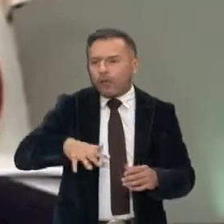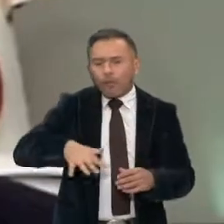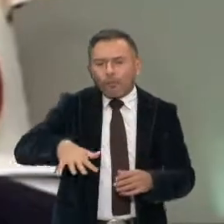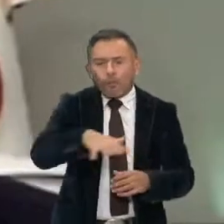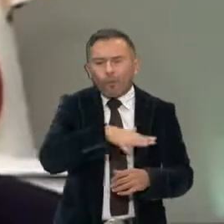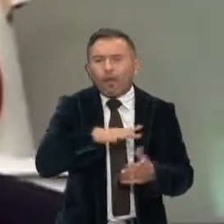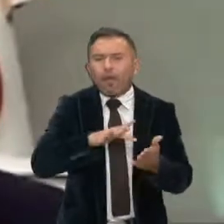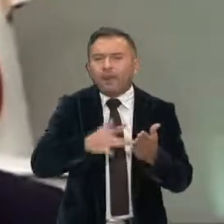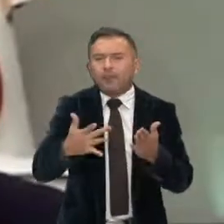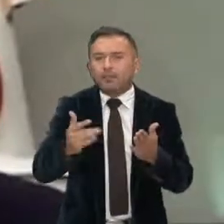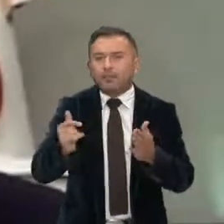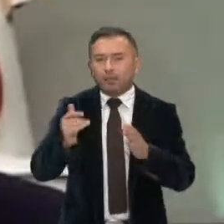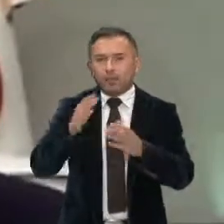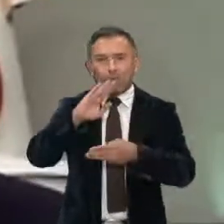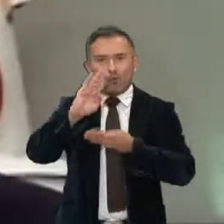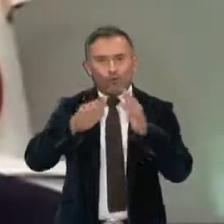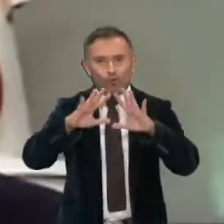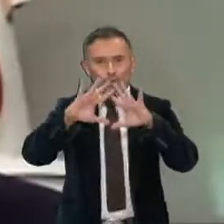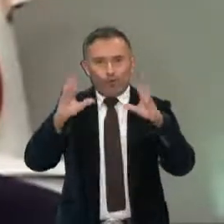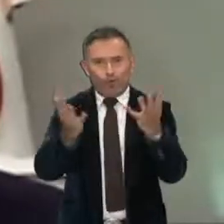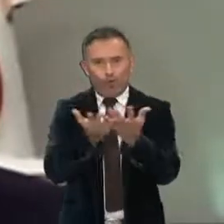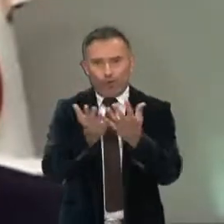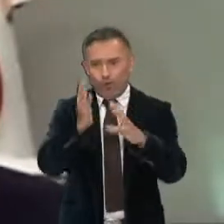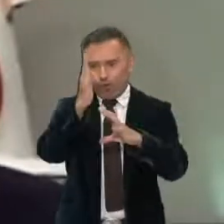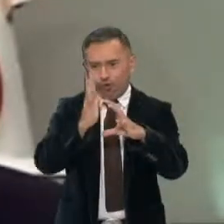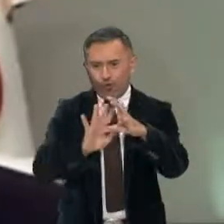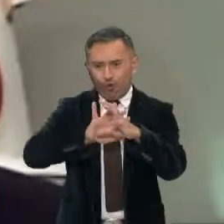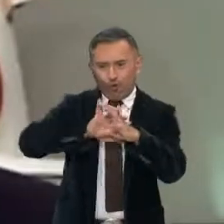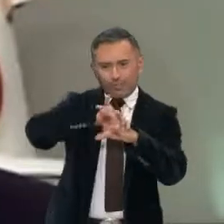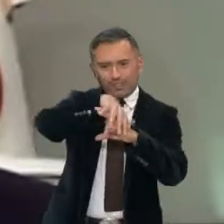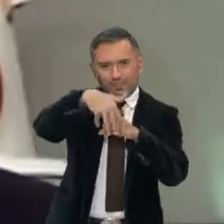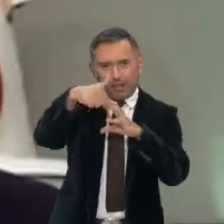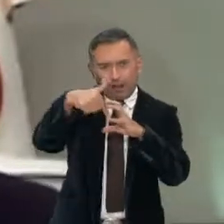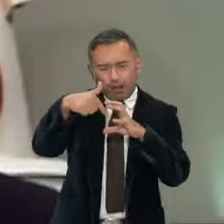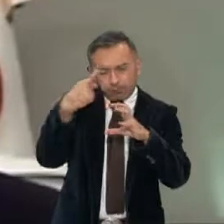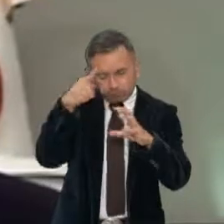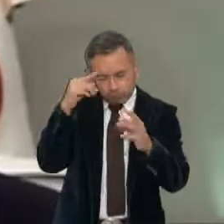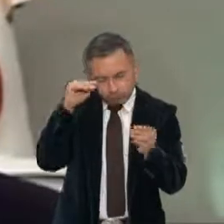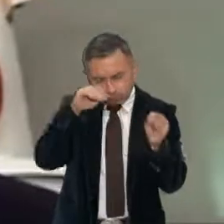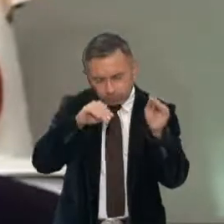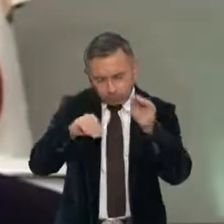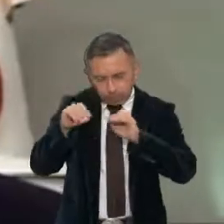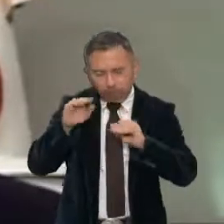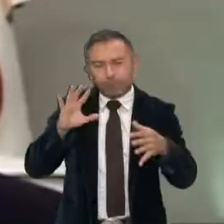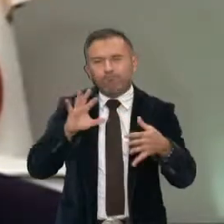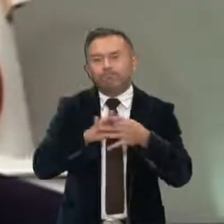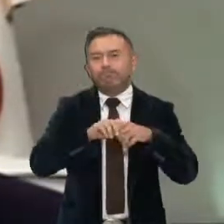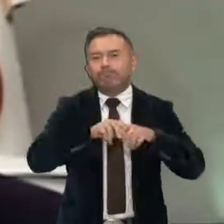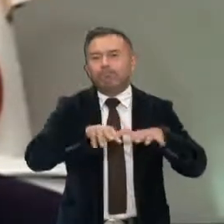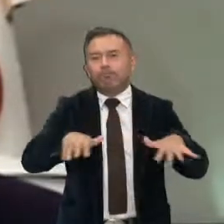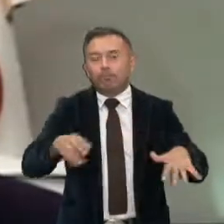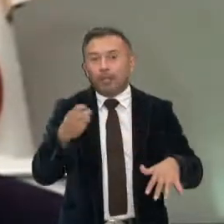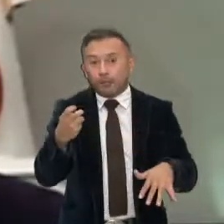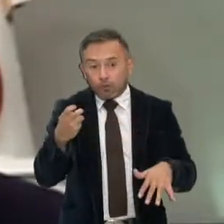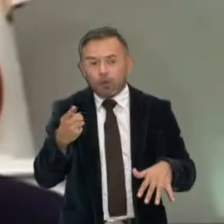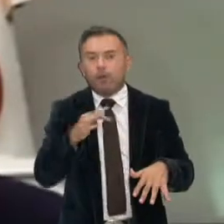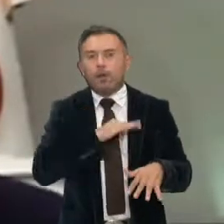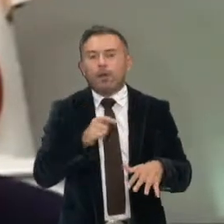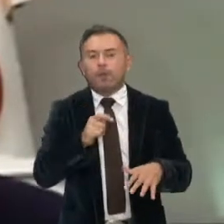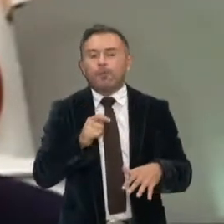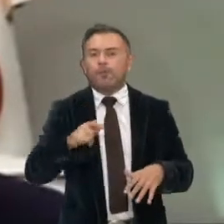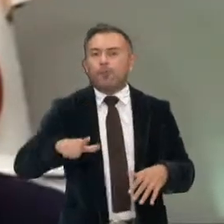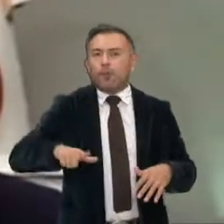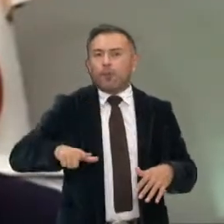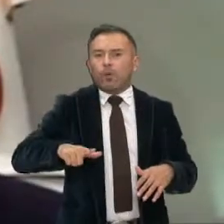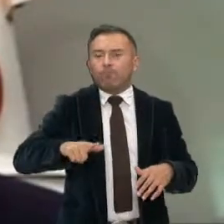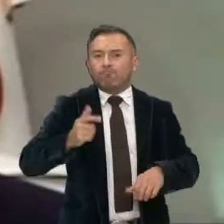stated that the state was the masterpiece of Occidental rationality, and this rationality is going to have an impact